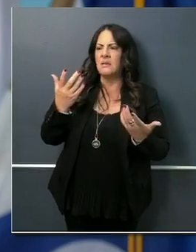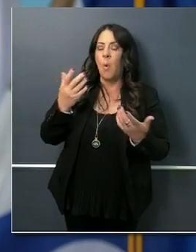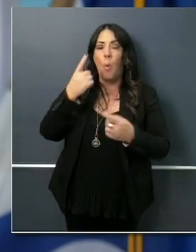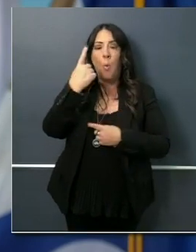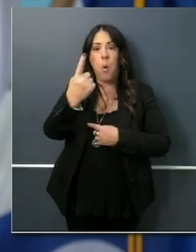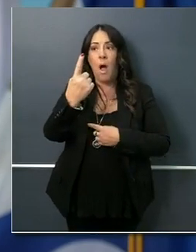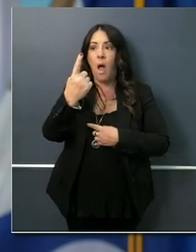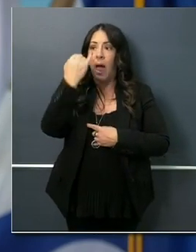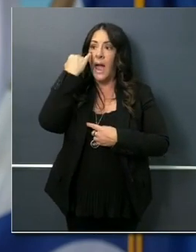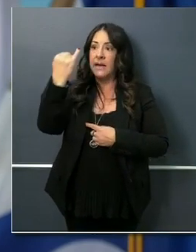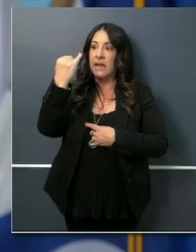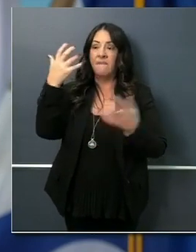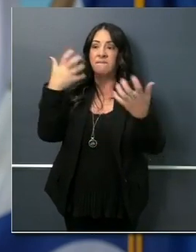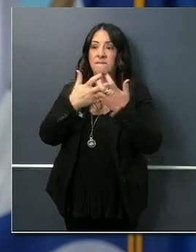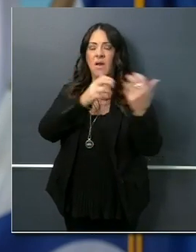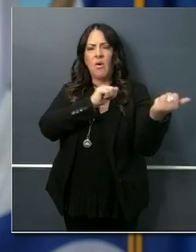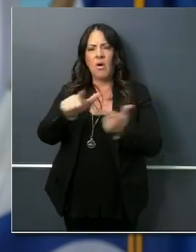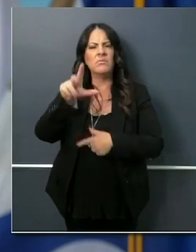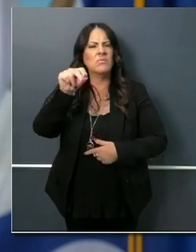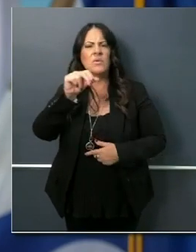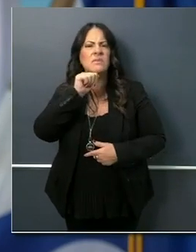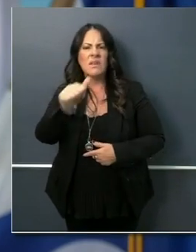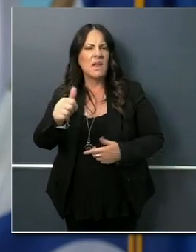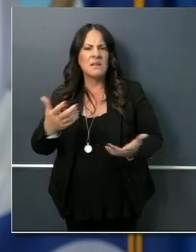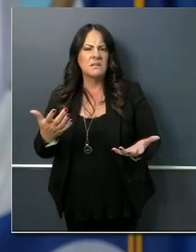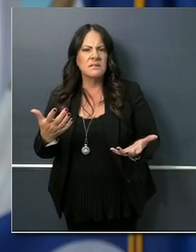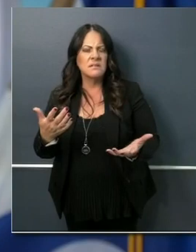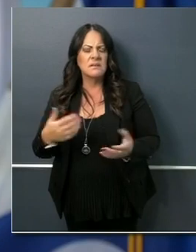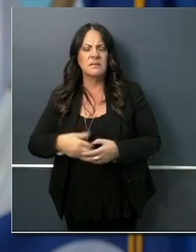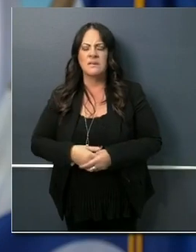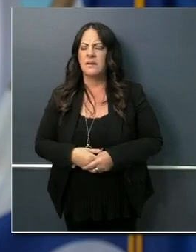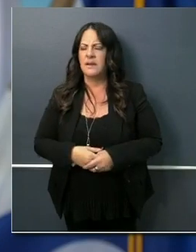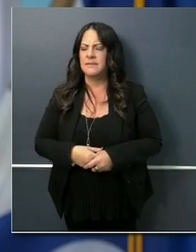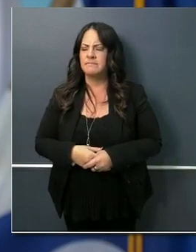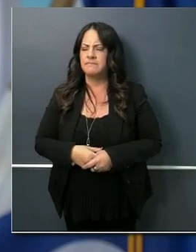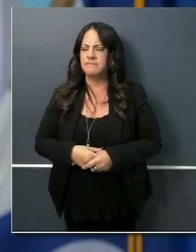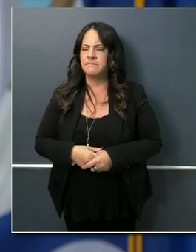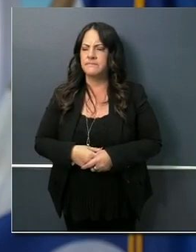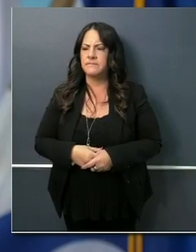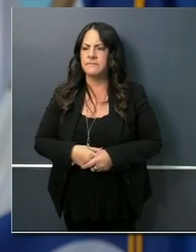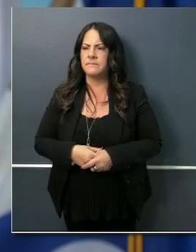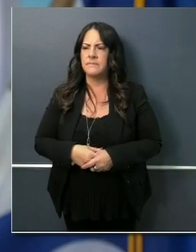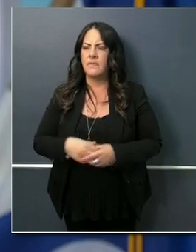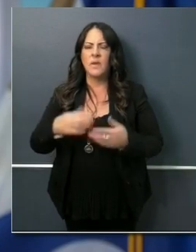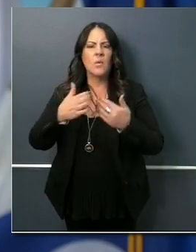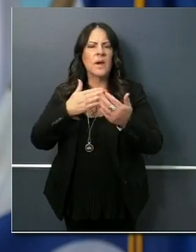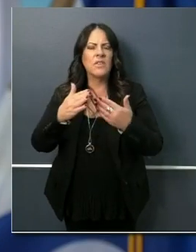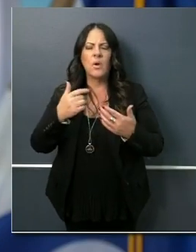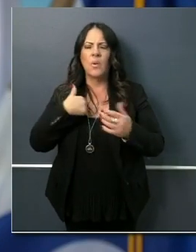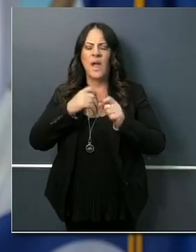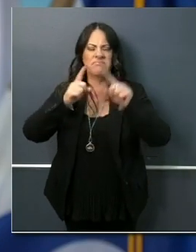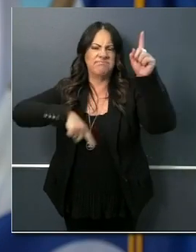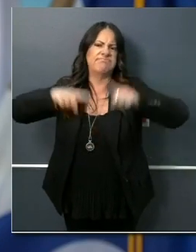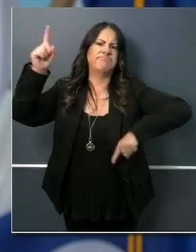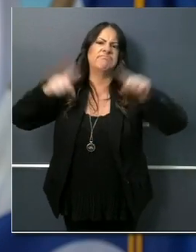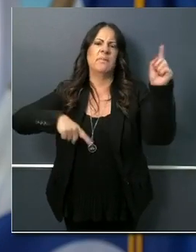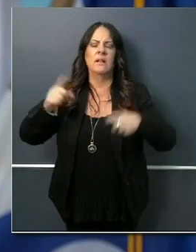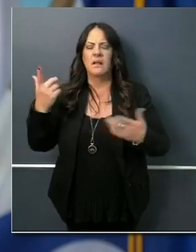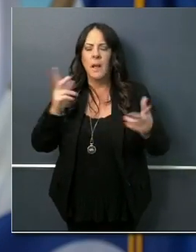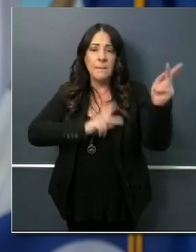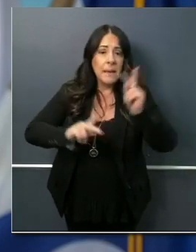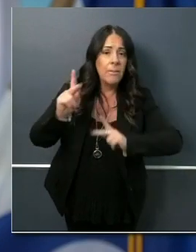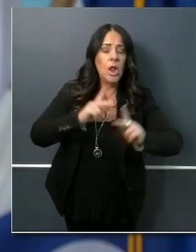this diverse, in every way, shape, or form, ethnically, racially, religiously, on the basis of